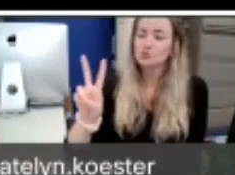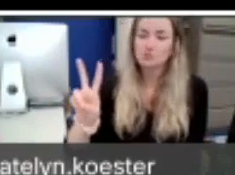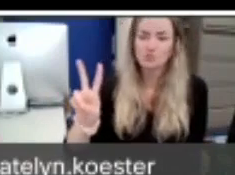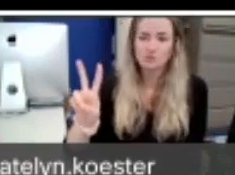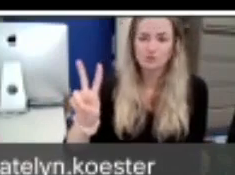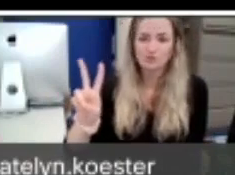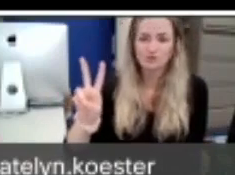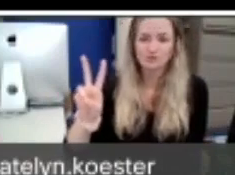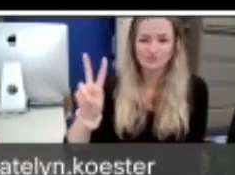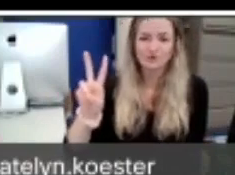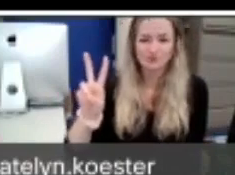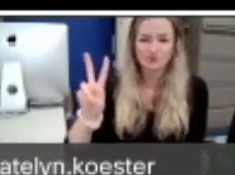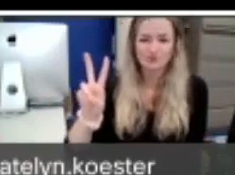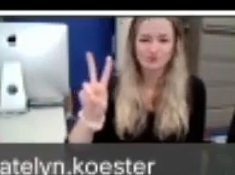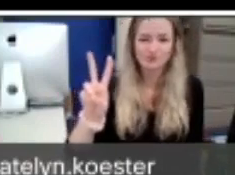Two.